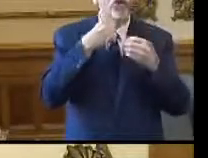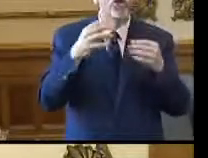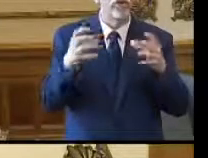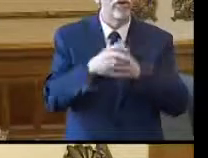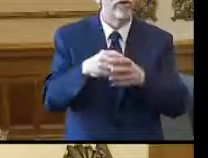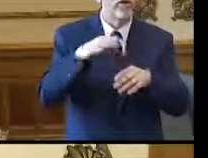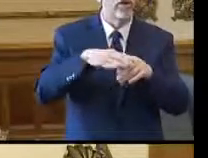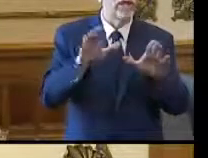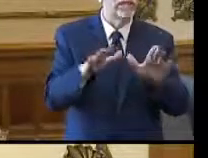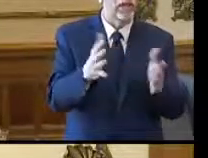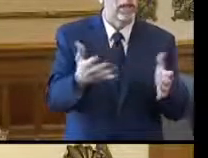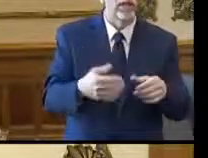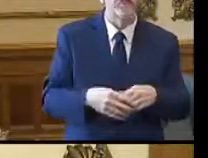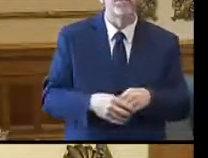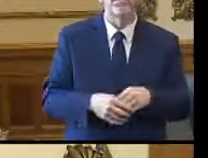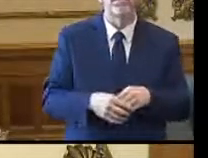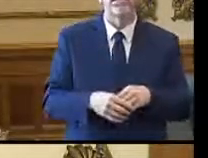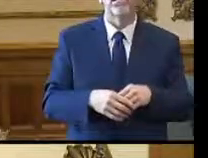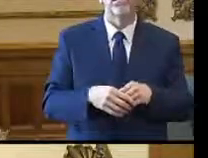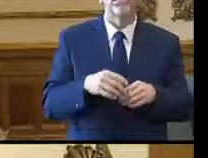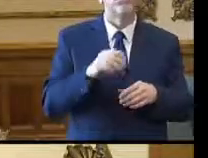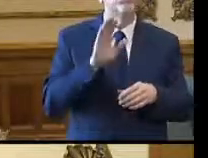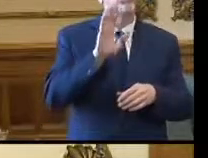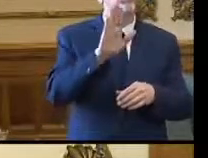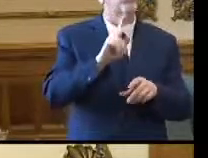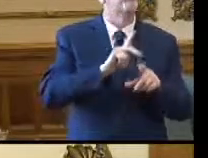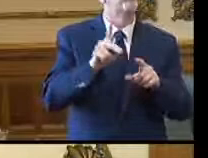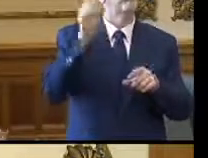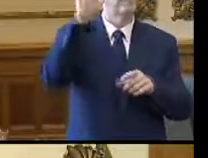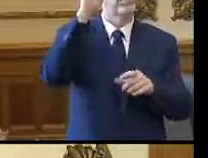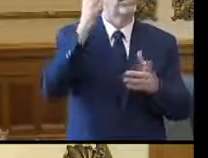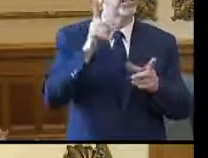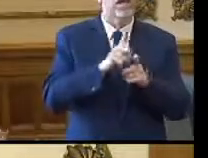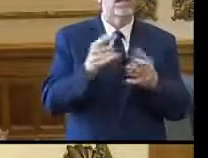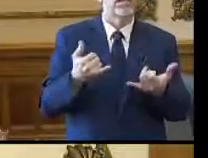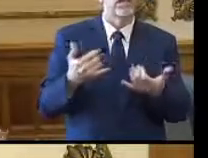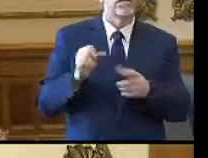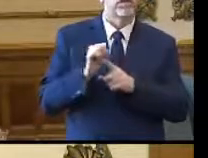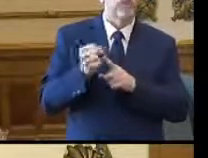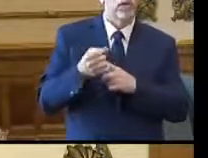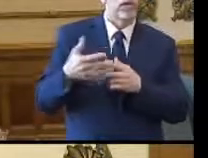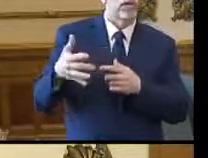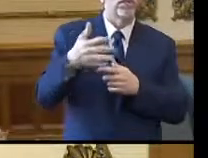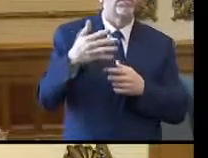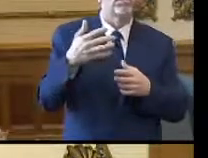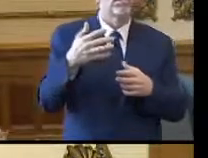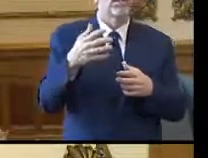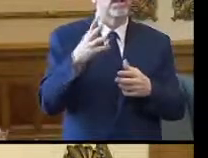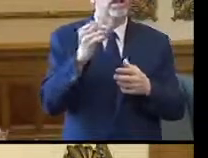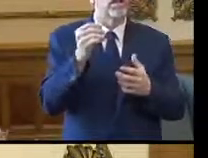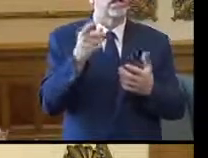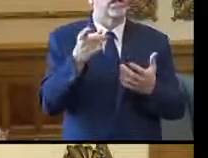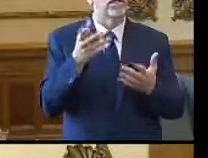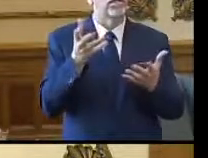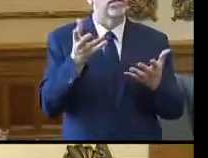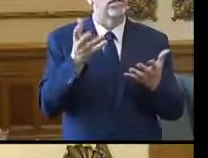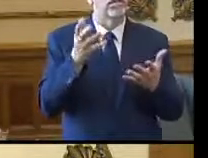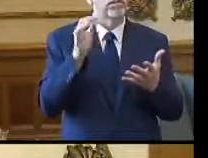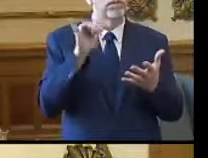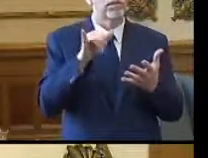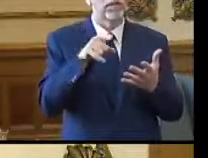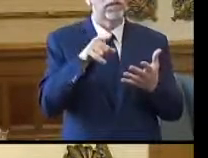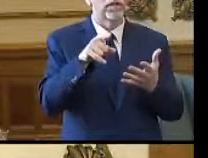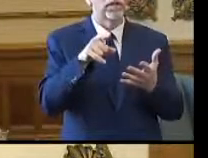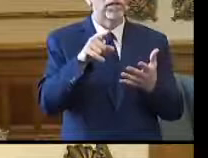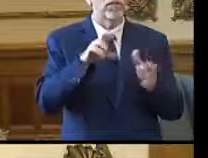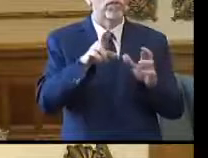on Sunday. In your professional opinion, seeing where we are, and this looks like sort of halfway in that that race to